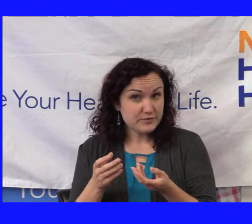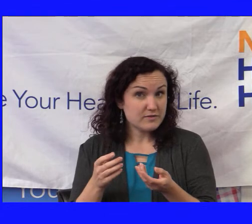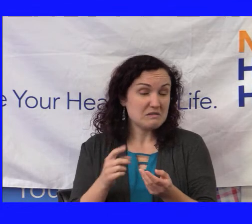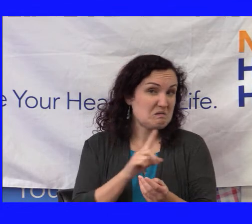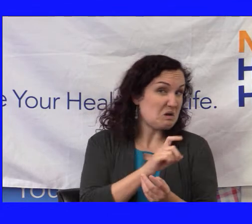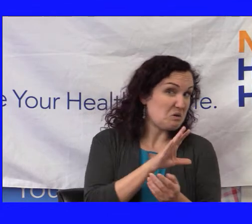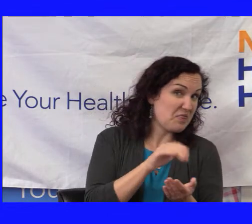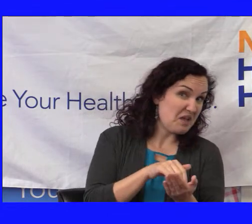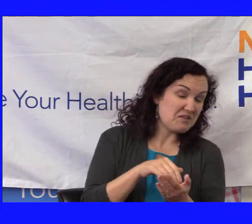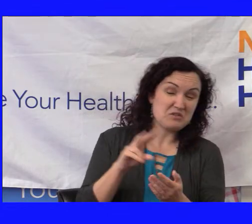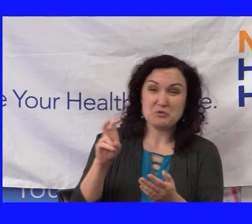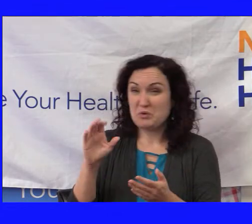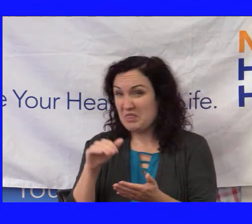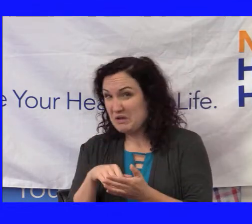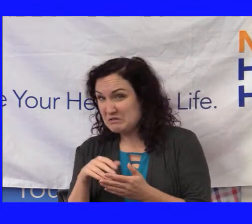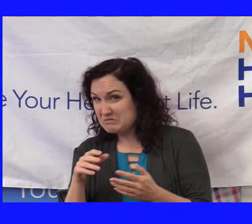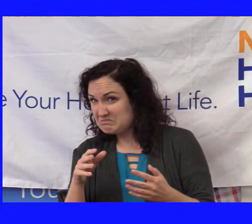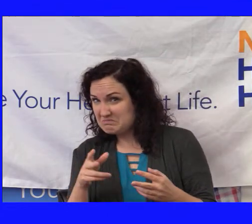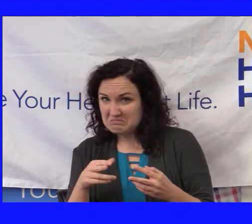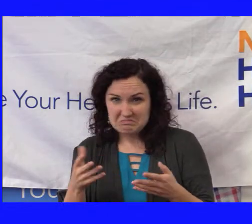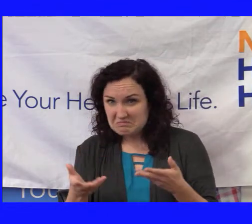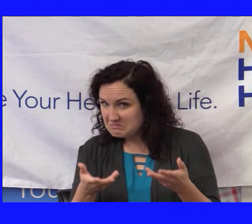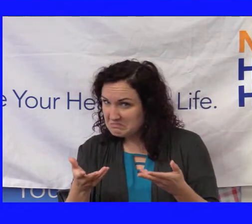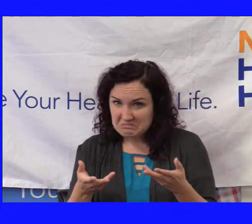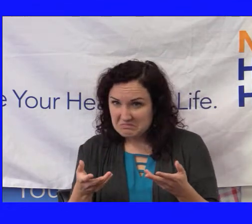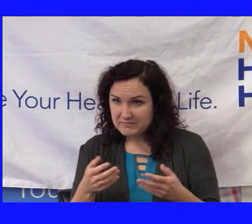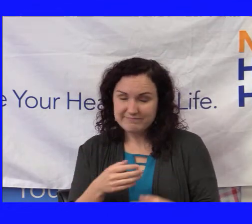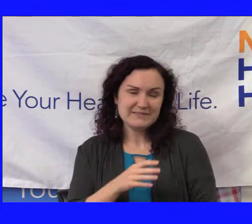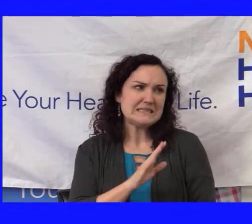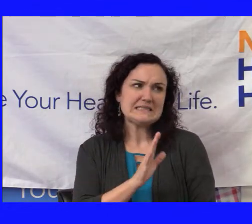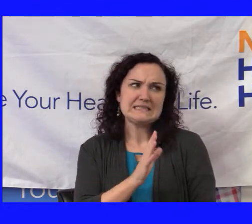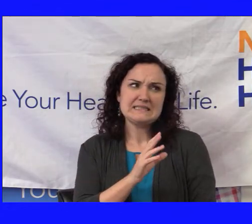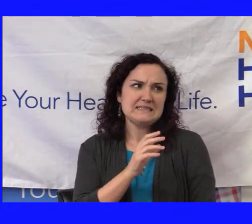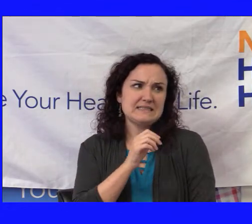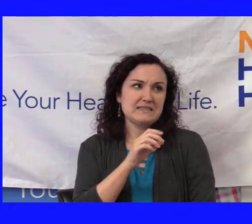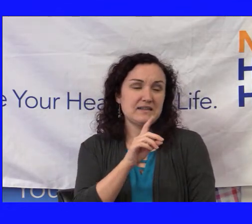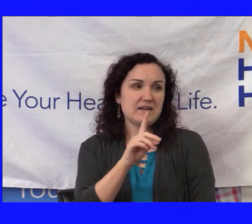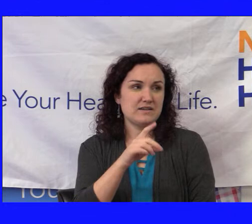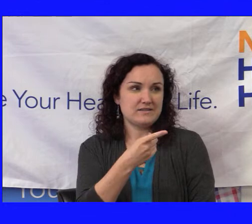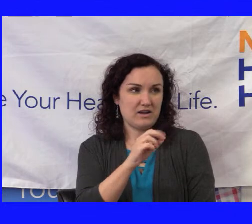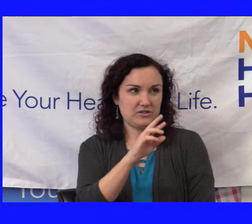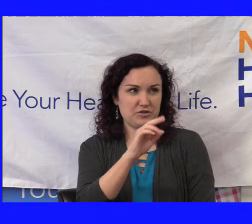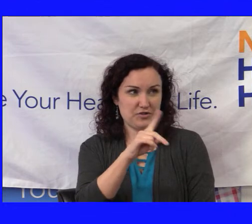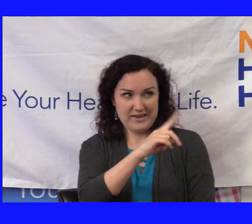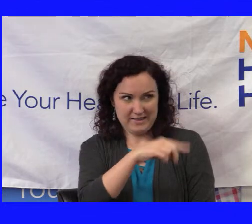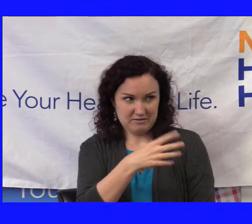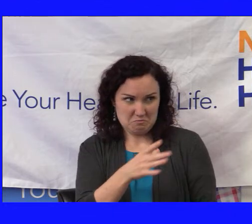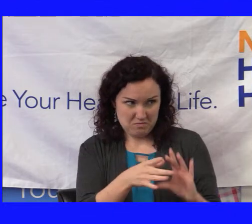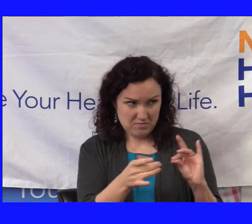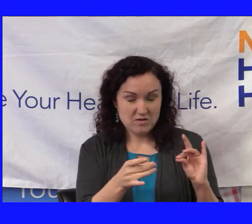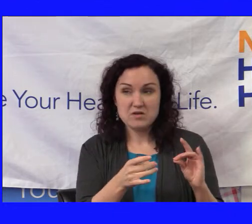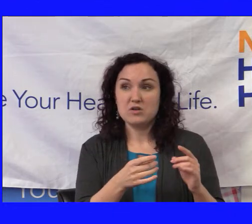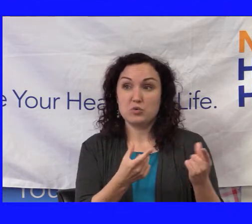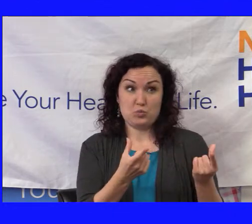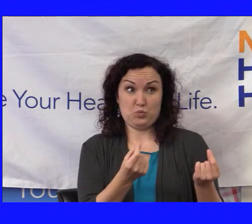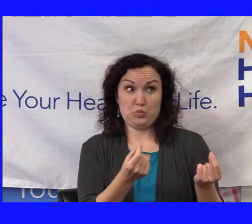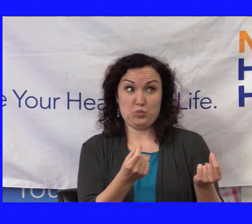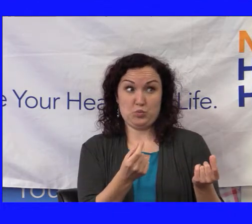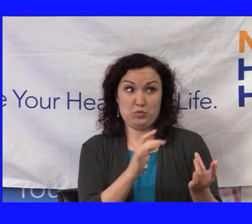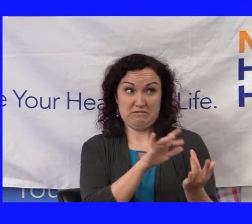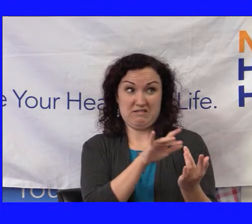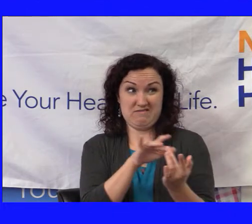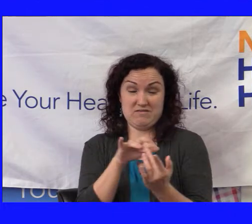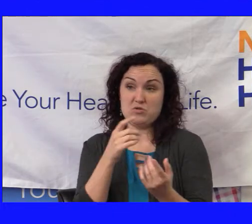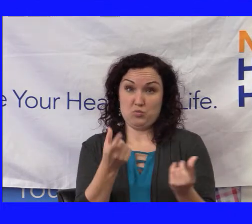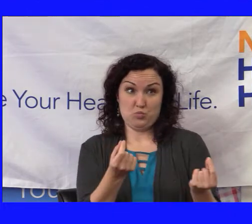100,000 or 200,000? Not necessarily, Sally, because what the canvassers will do is connect